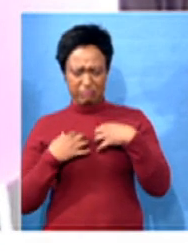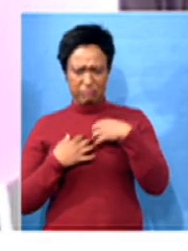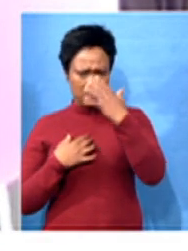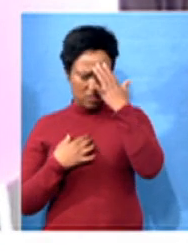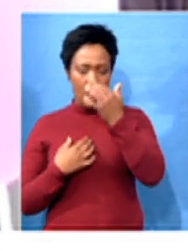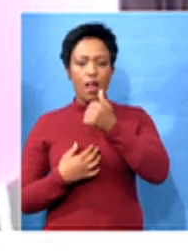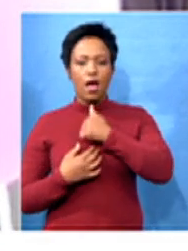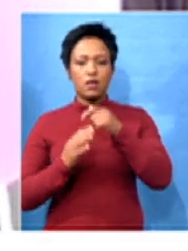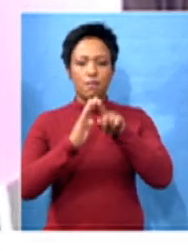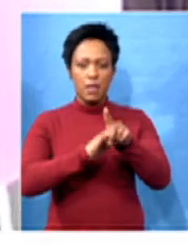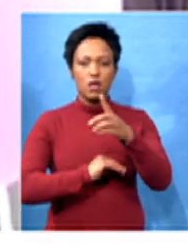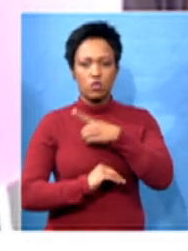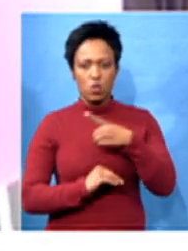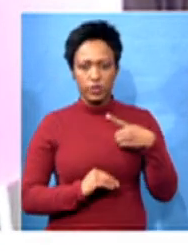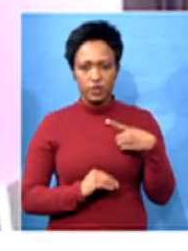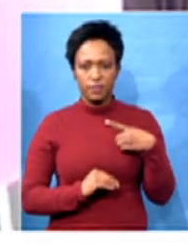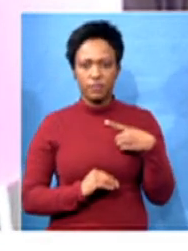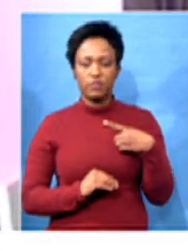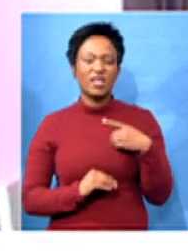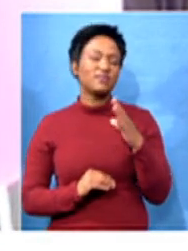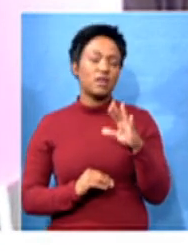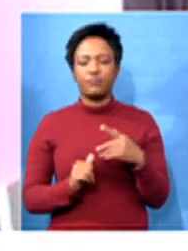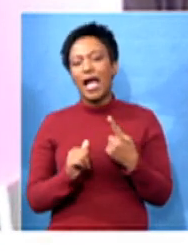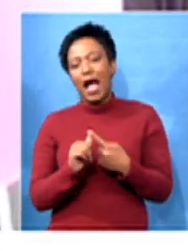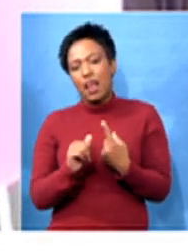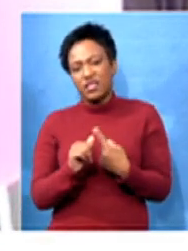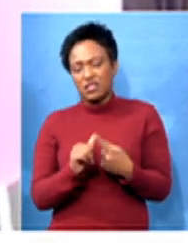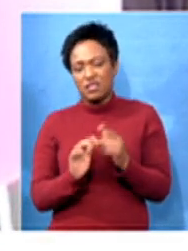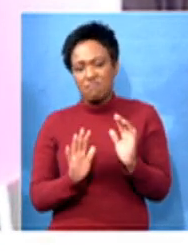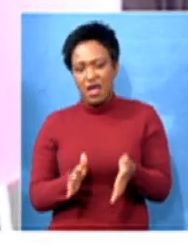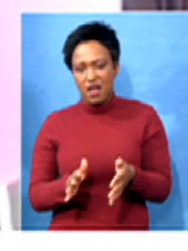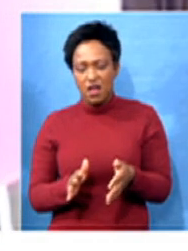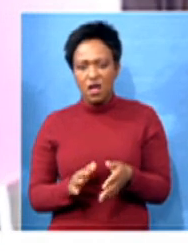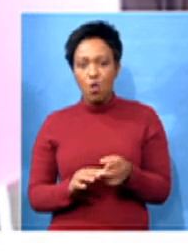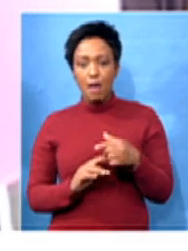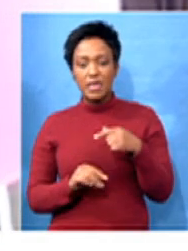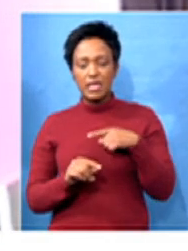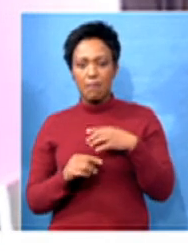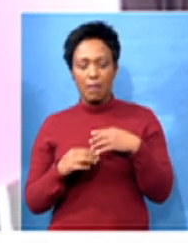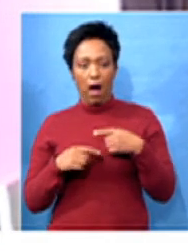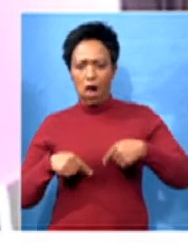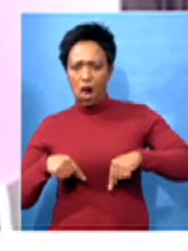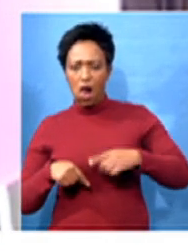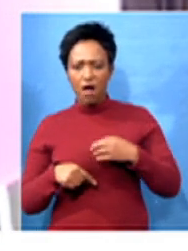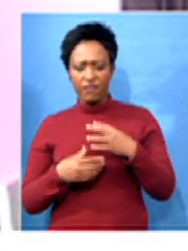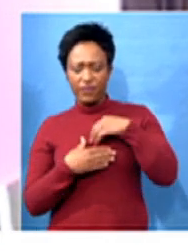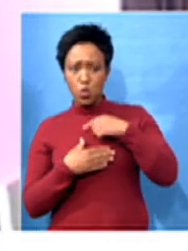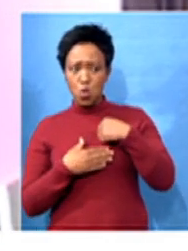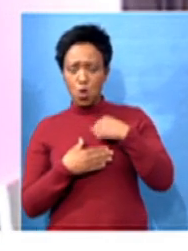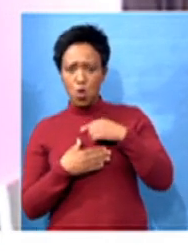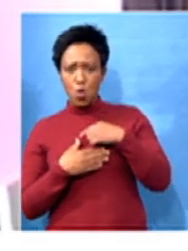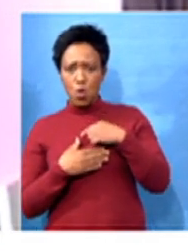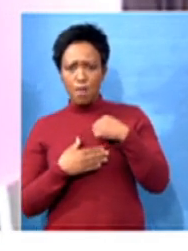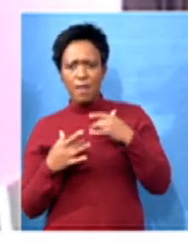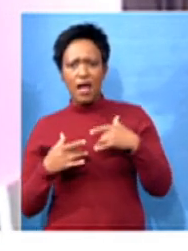the doctor and it was just pure allergies. But I think I've been very paranoid, like everybody. I live alone. I